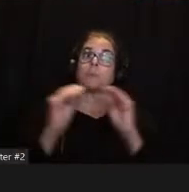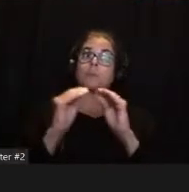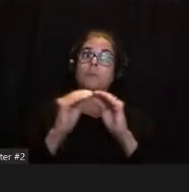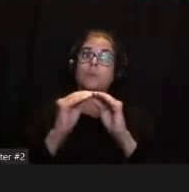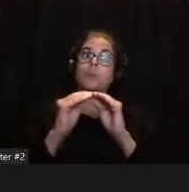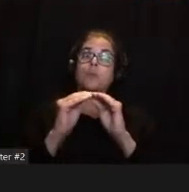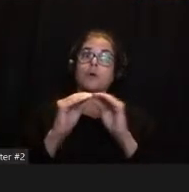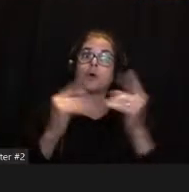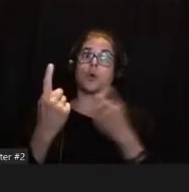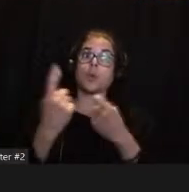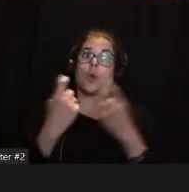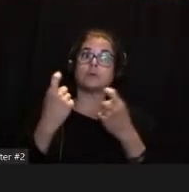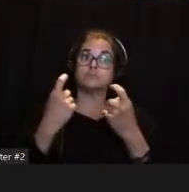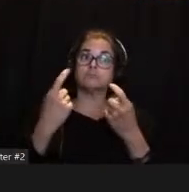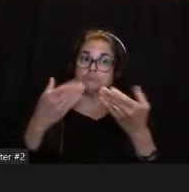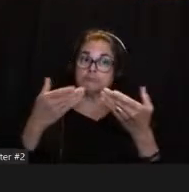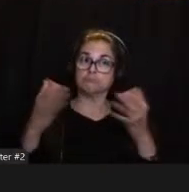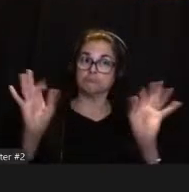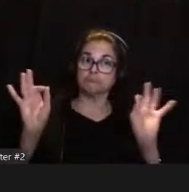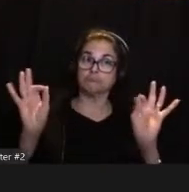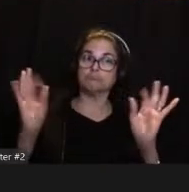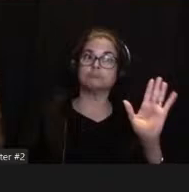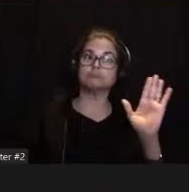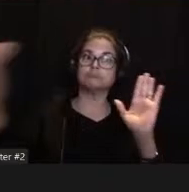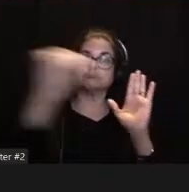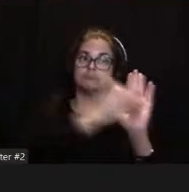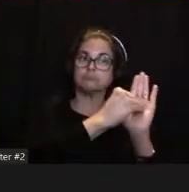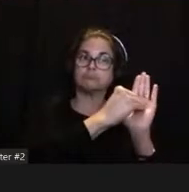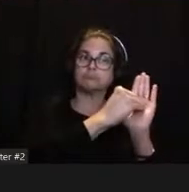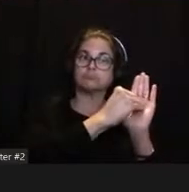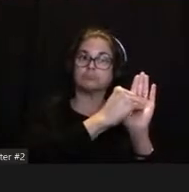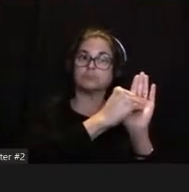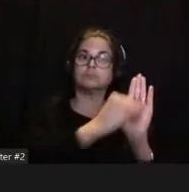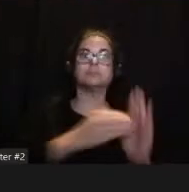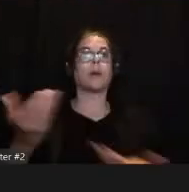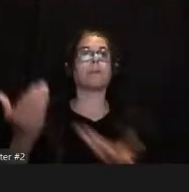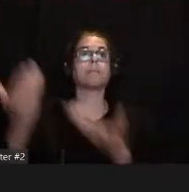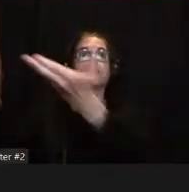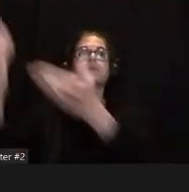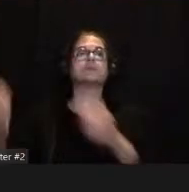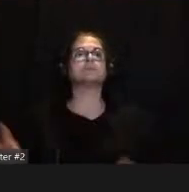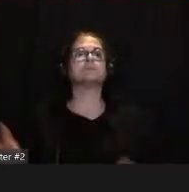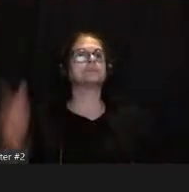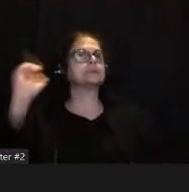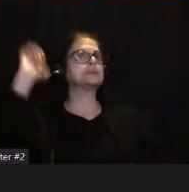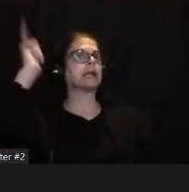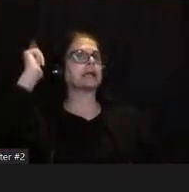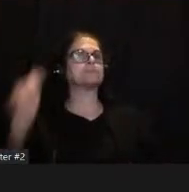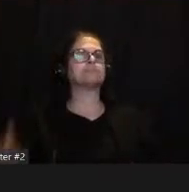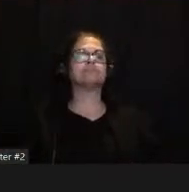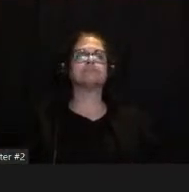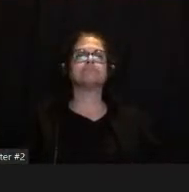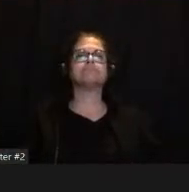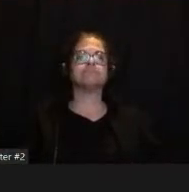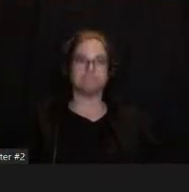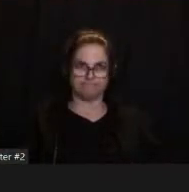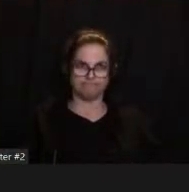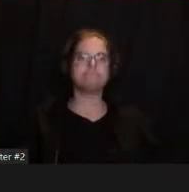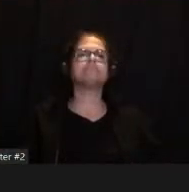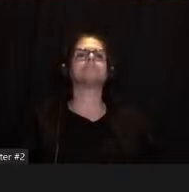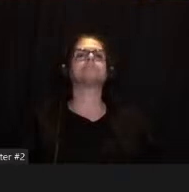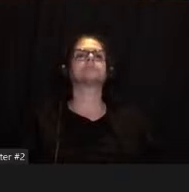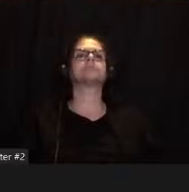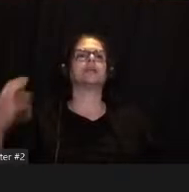to place this item on the omnibus for board approval? So moved. Second. Moved and seconded, Chairman Silva.